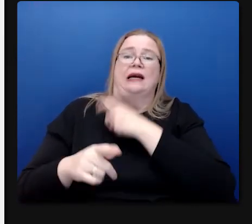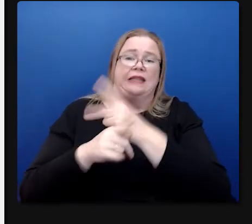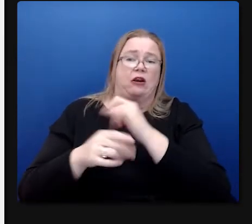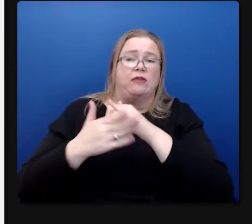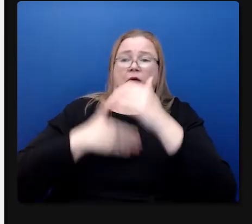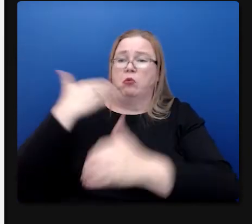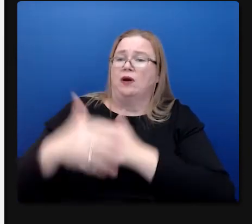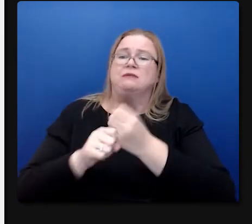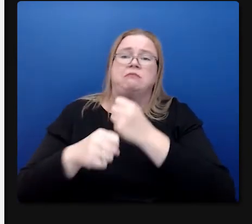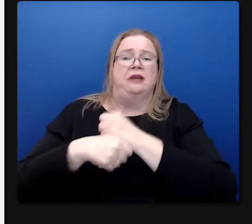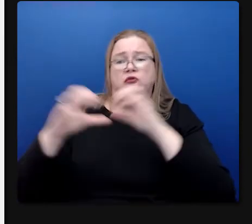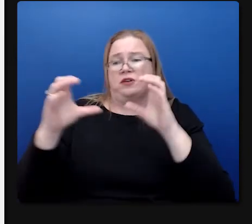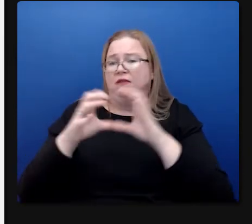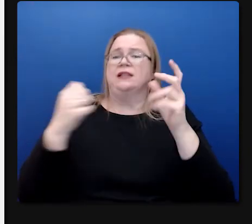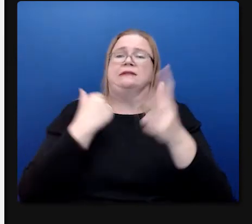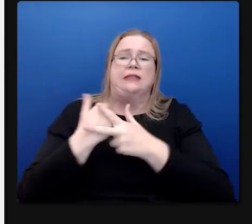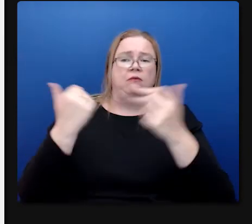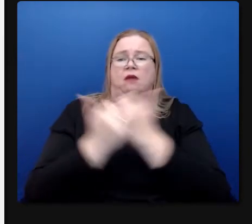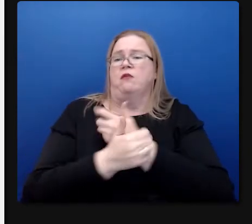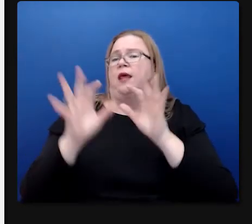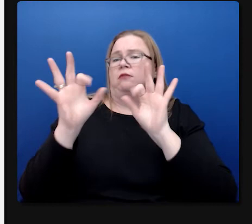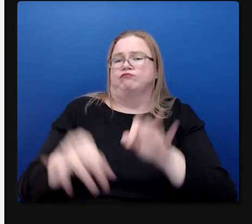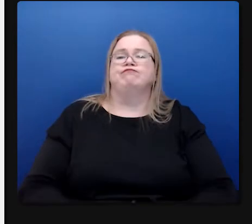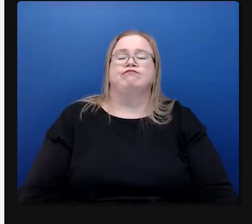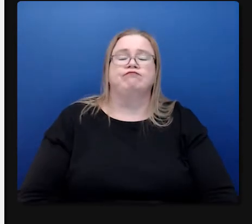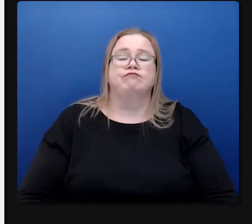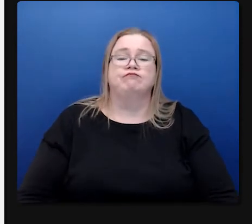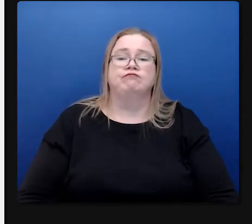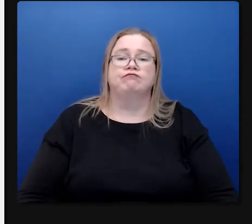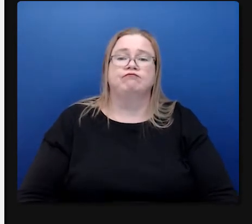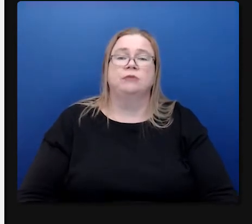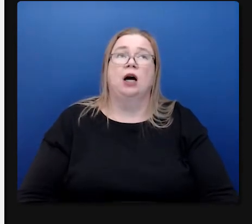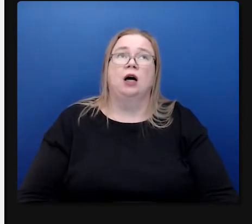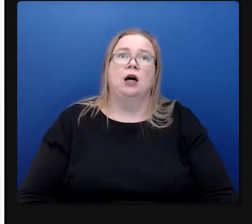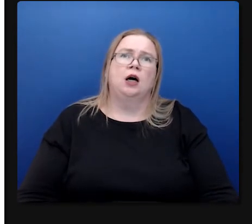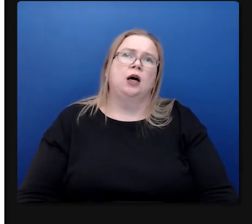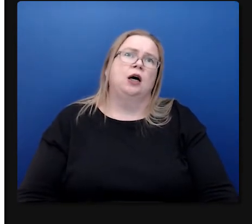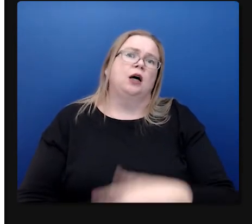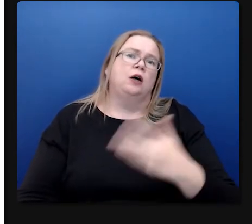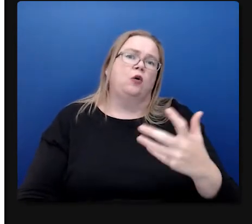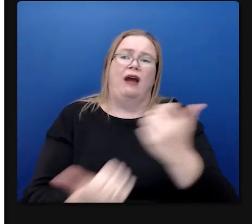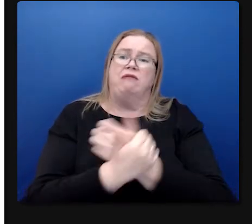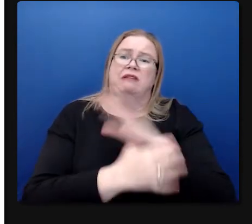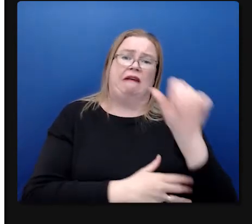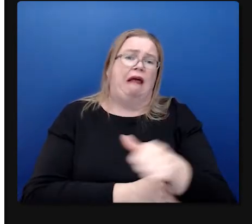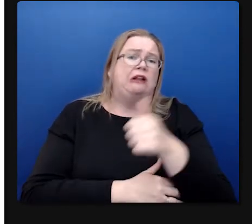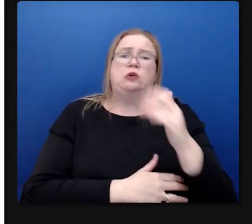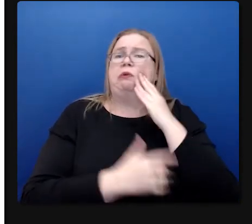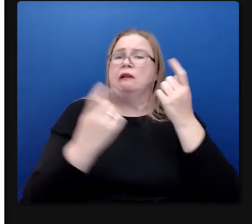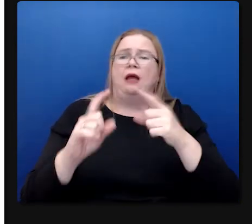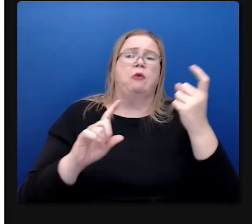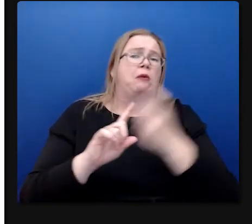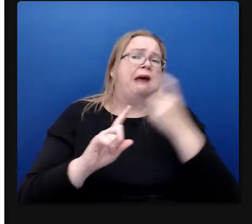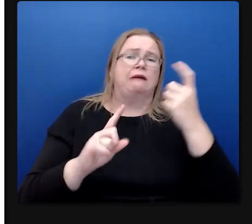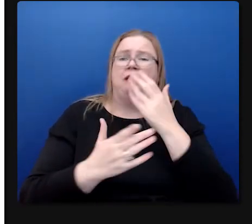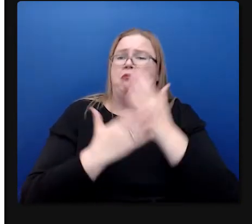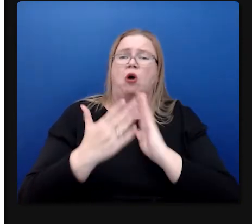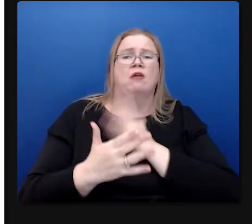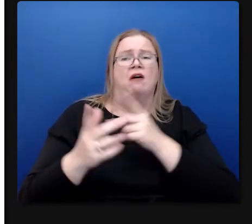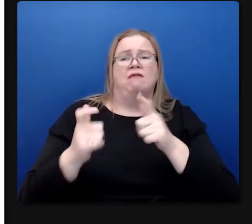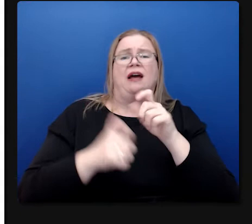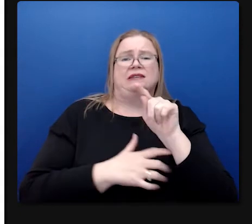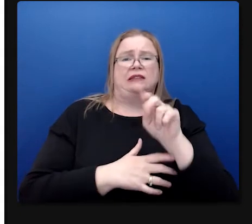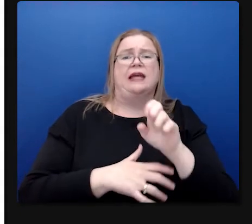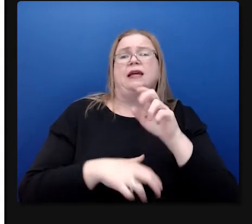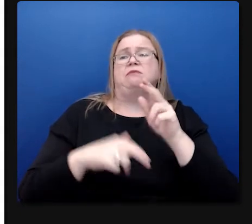that process of generating certificates and storing them in Git. And then basically everything else is going to happen automatically as part of our